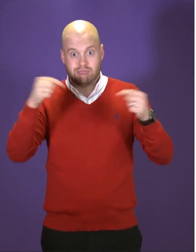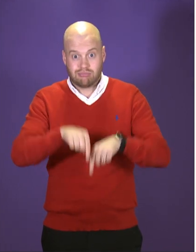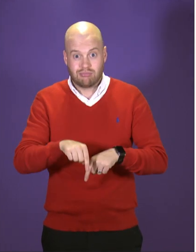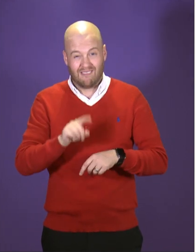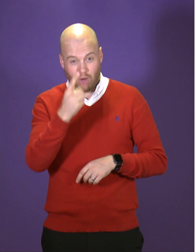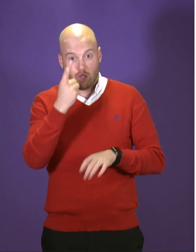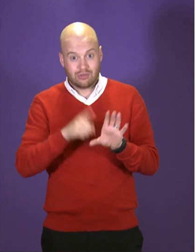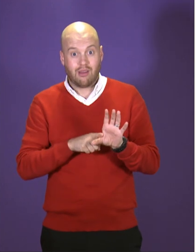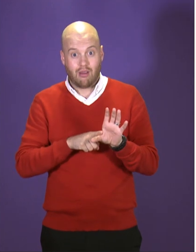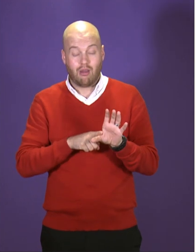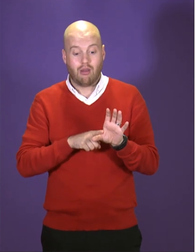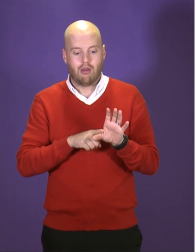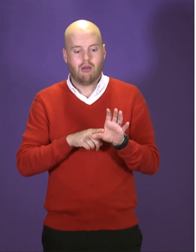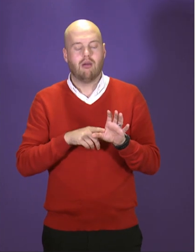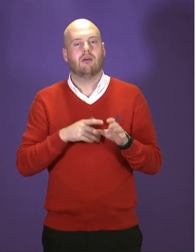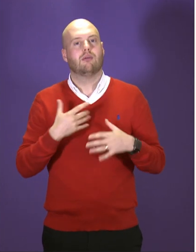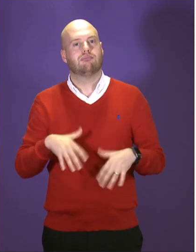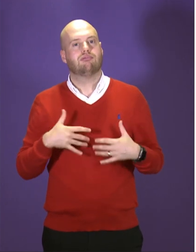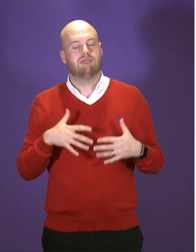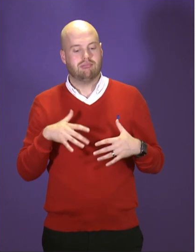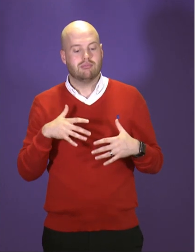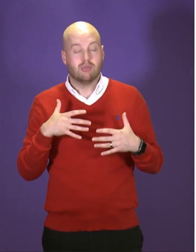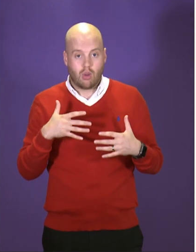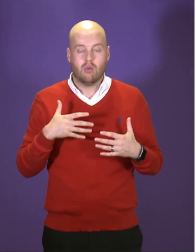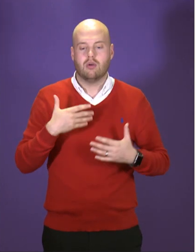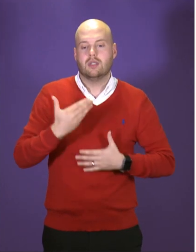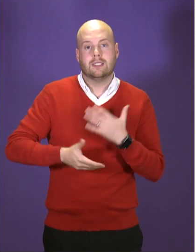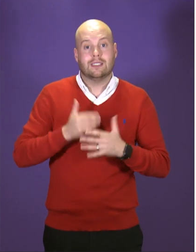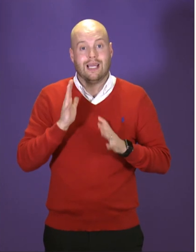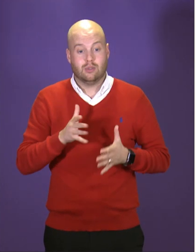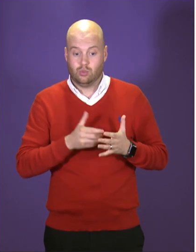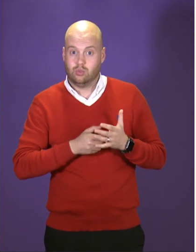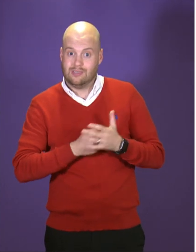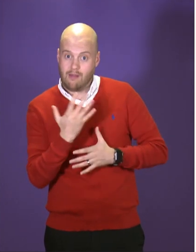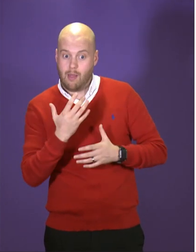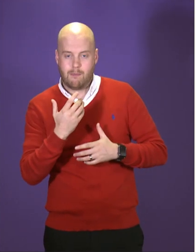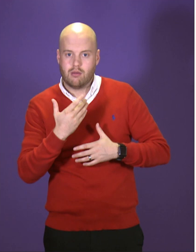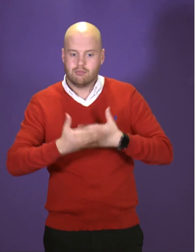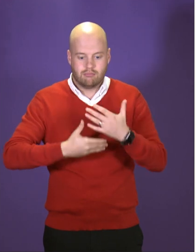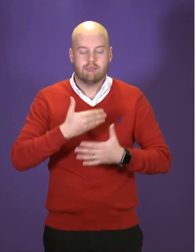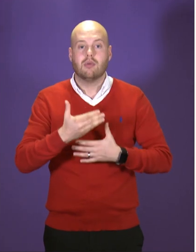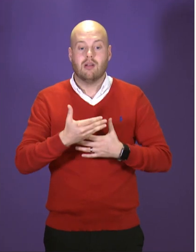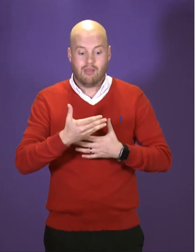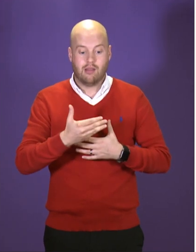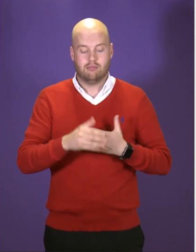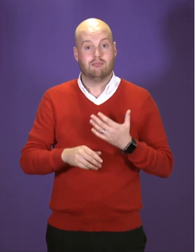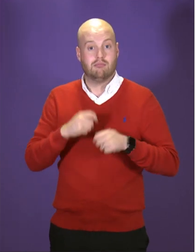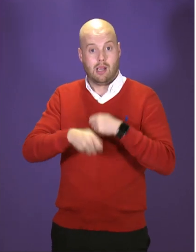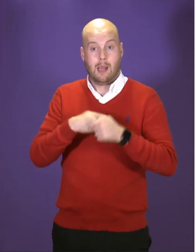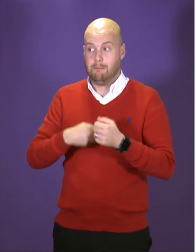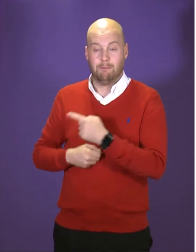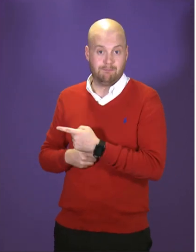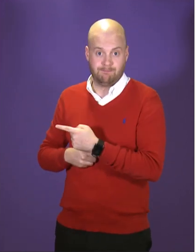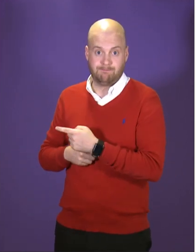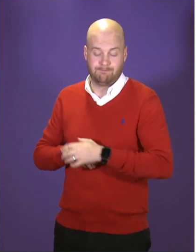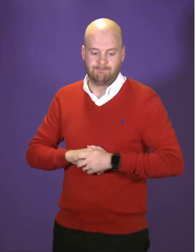again to become this. And in its first year of operation, saw 8.4 million visits.